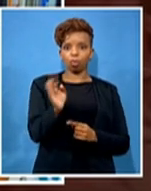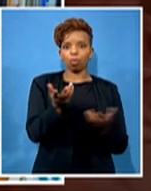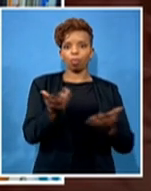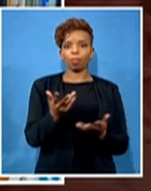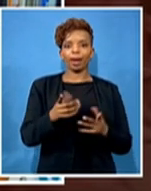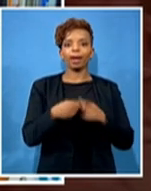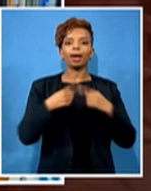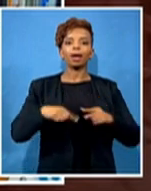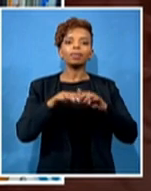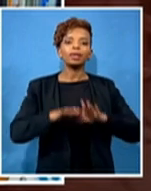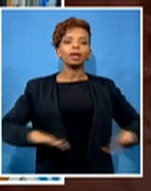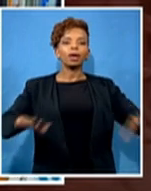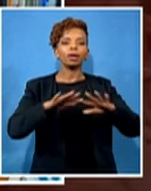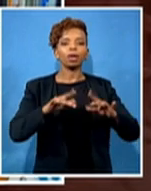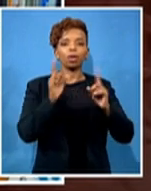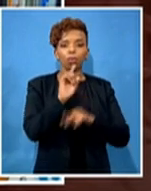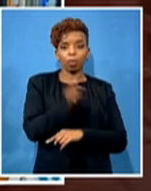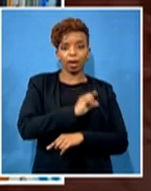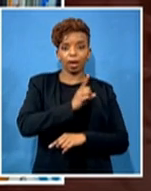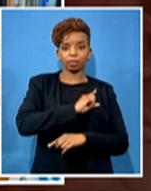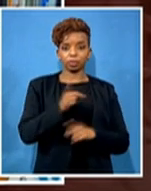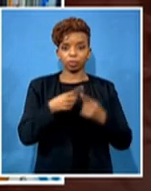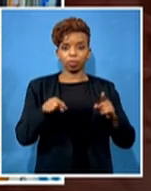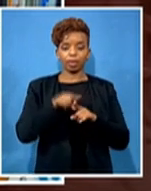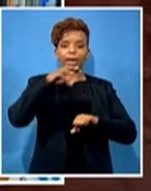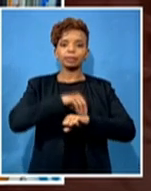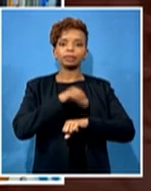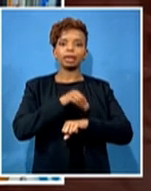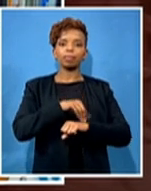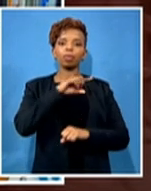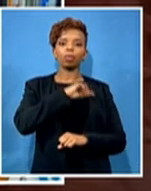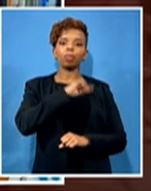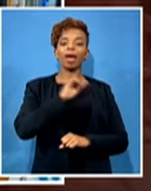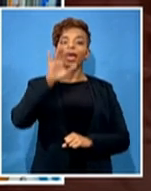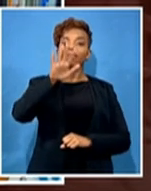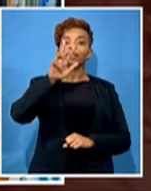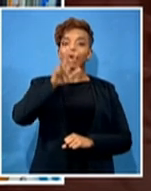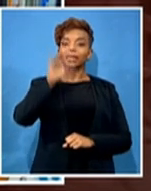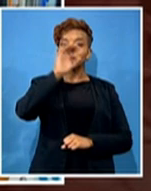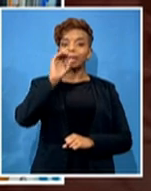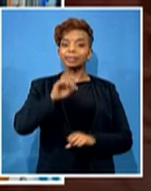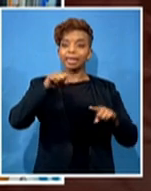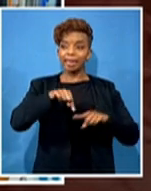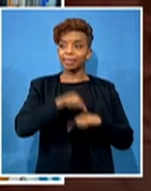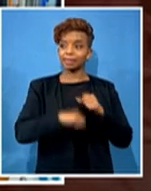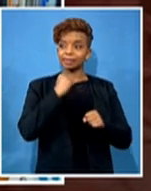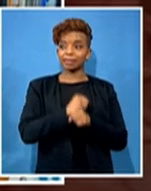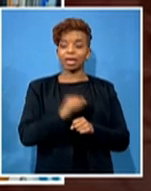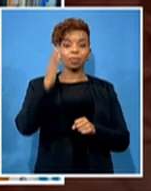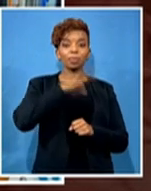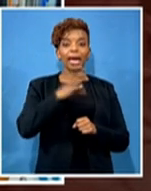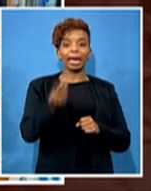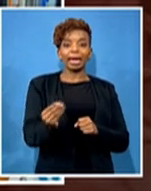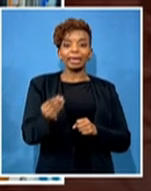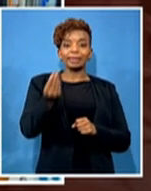spending 58% of our spending this year, other than on interest, is money we lend,